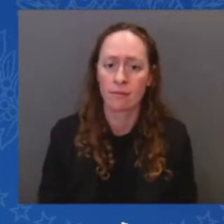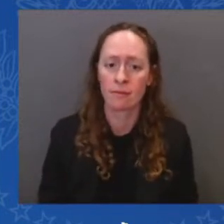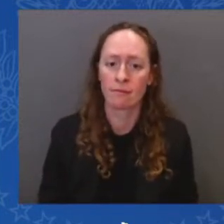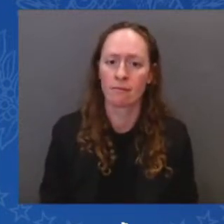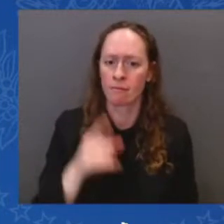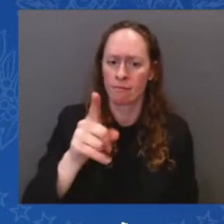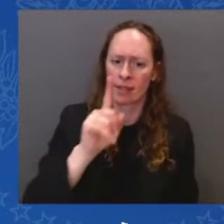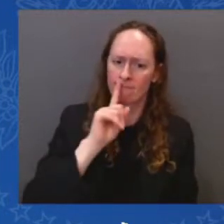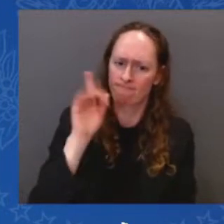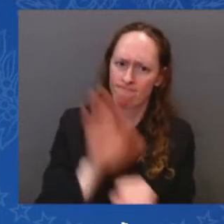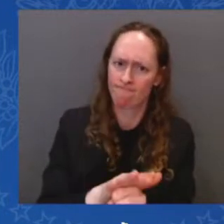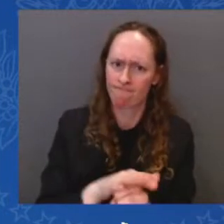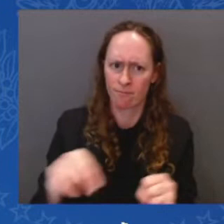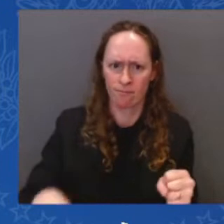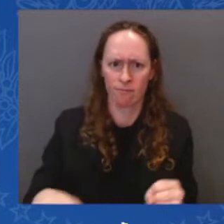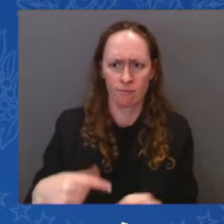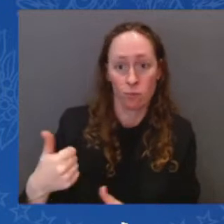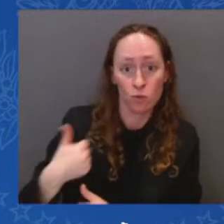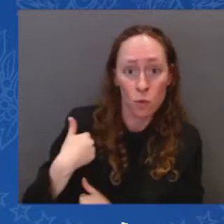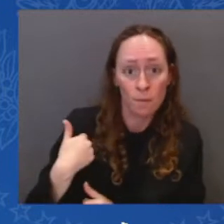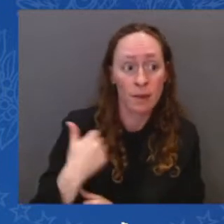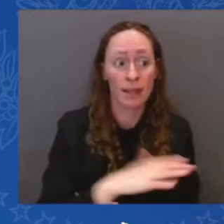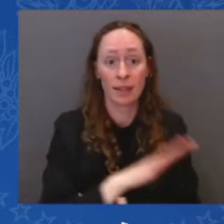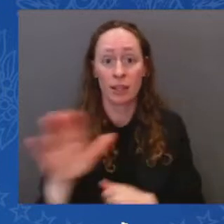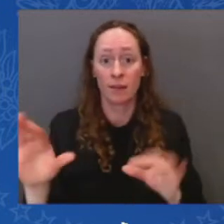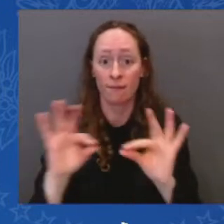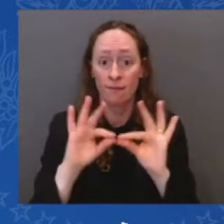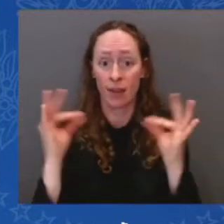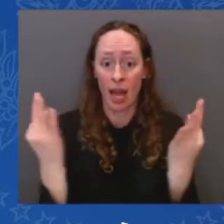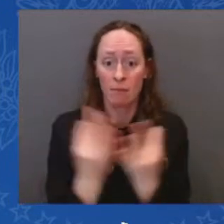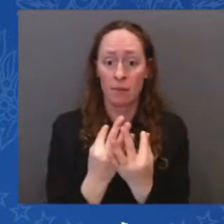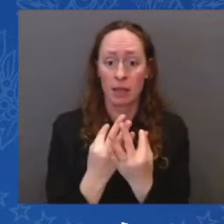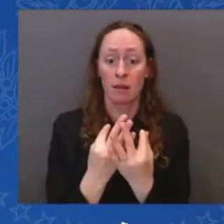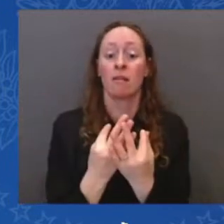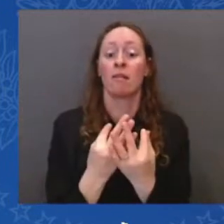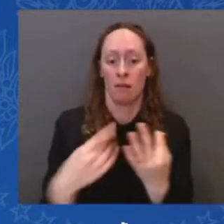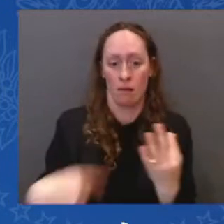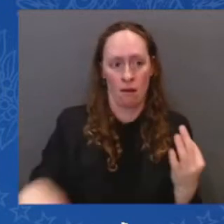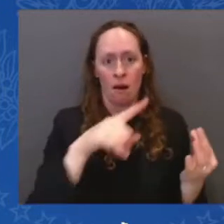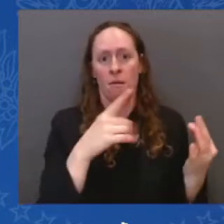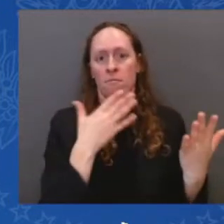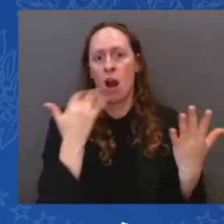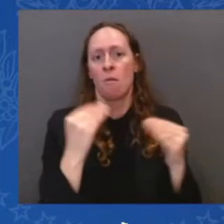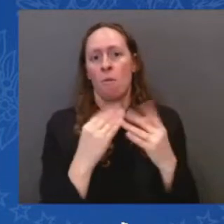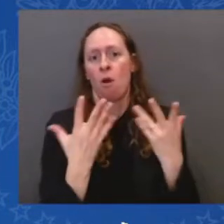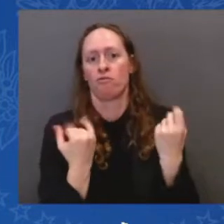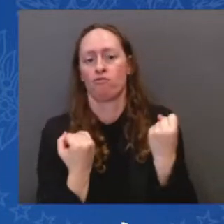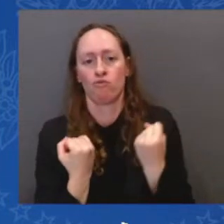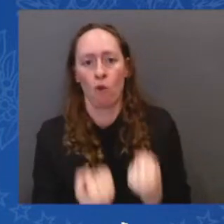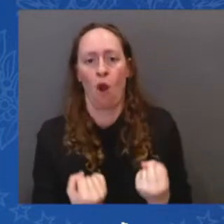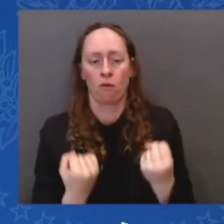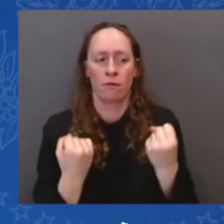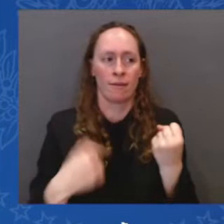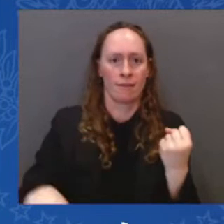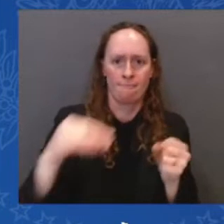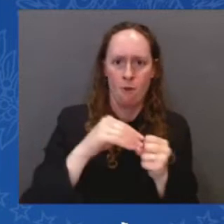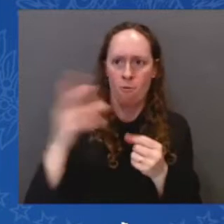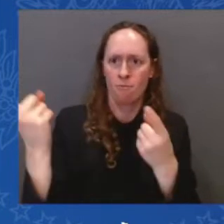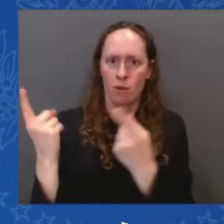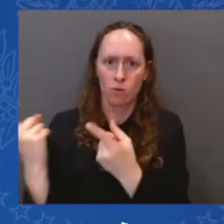strengthened our military, making us stronger and more capable than ever before. And I've seen you in the